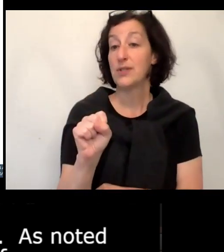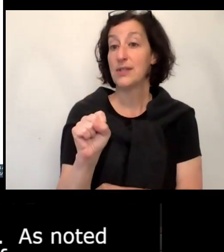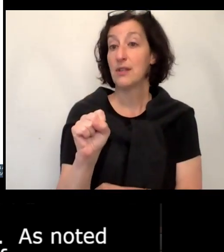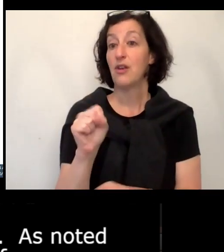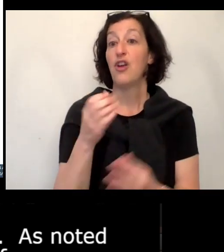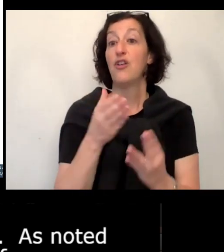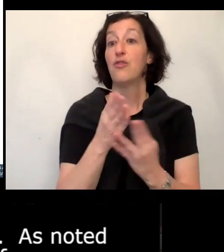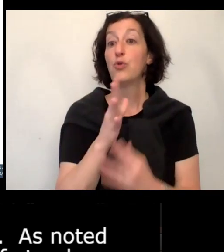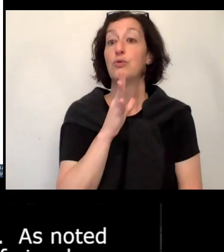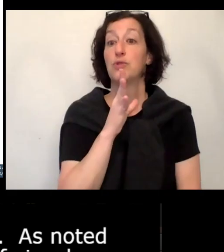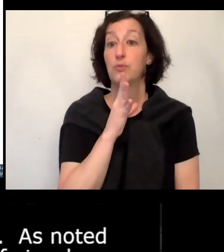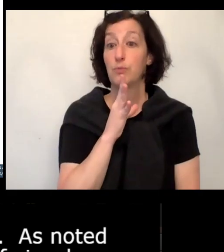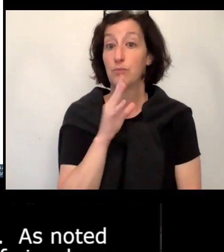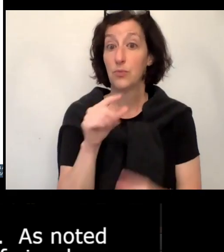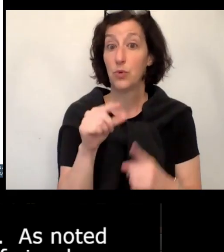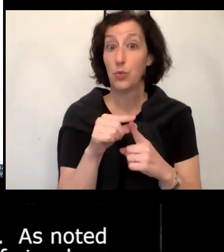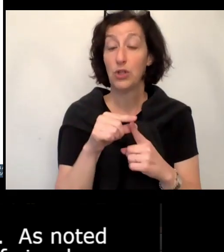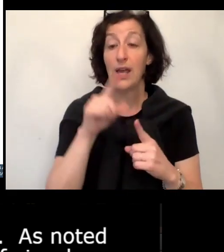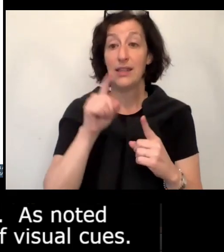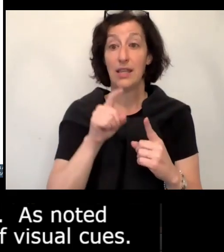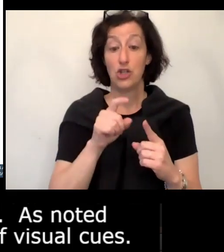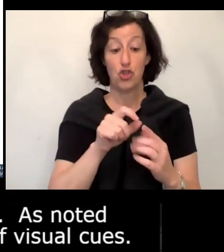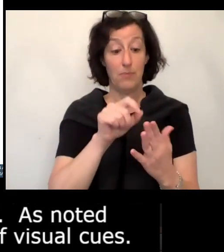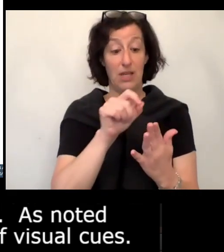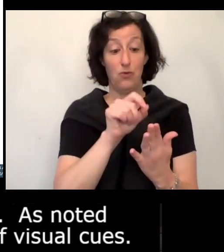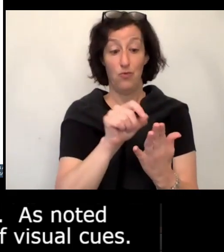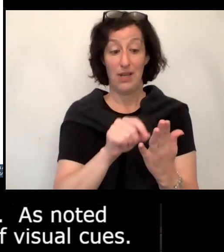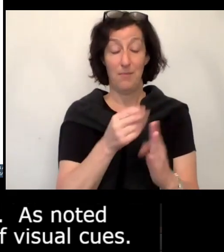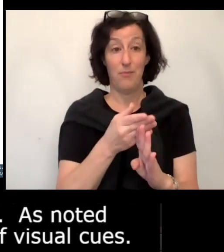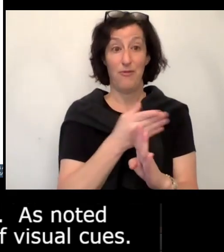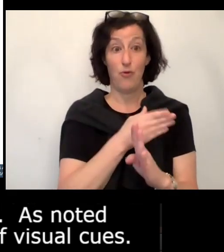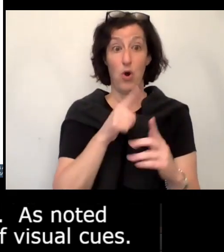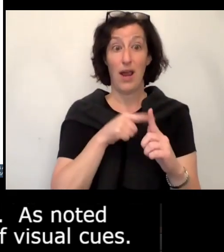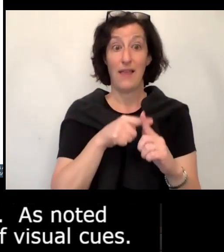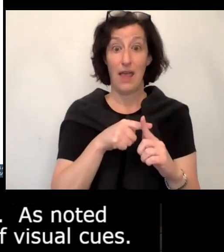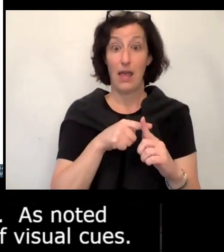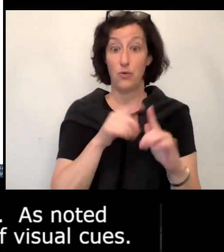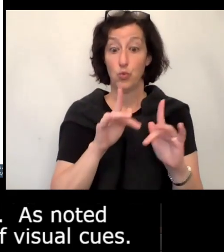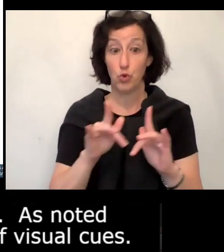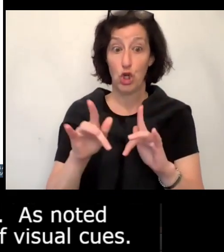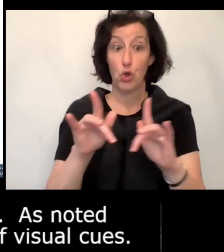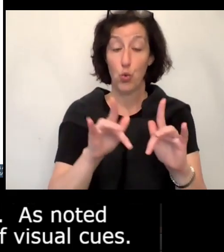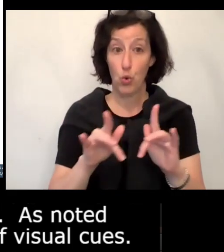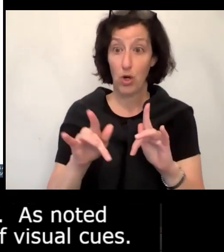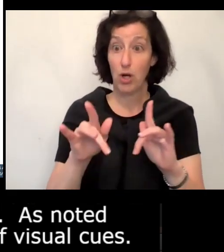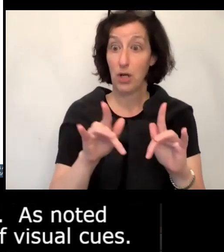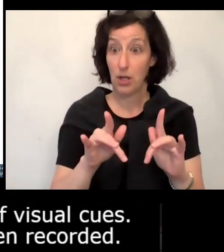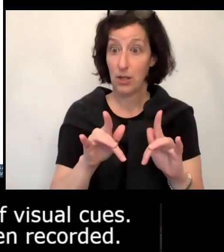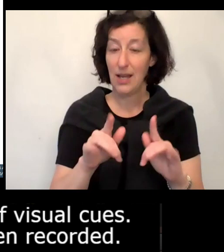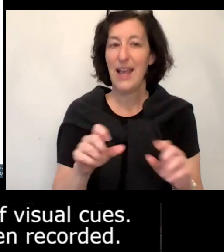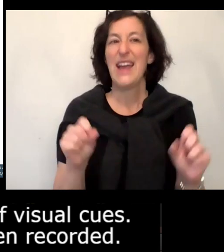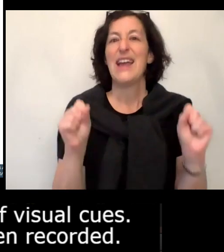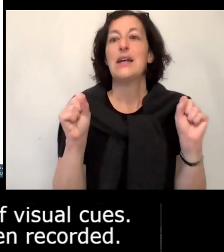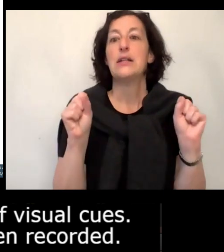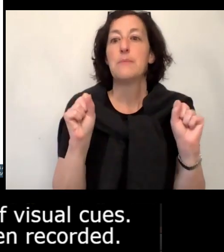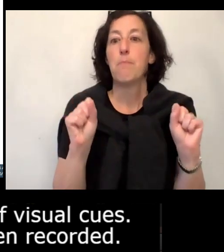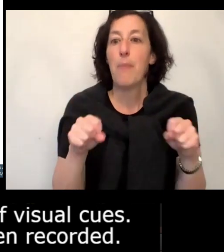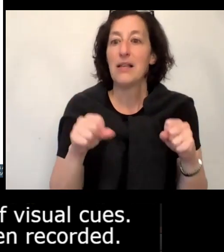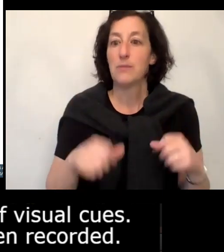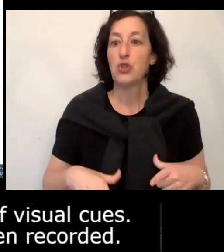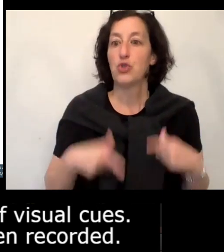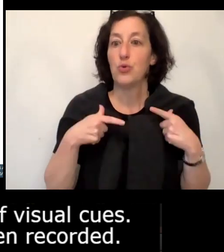Typically, this should be written in advance and then recorded. It is possible to do live described video, of